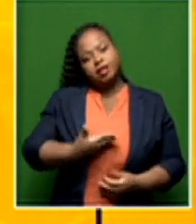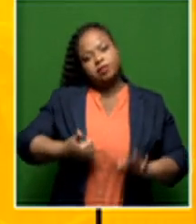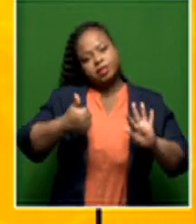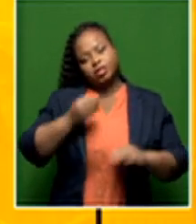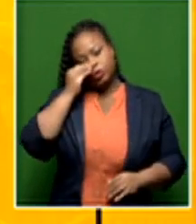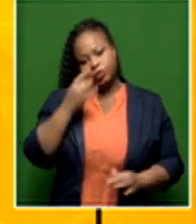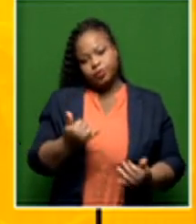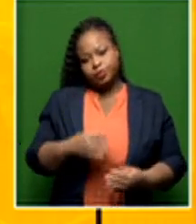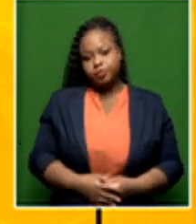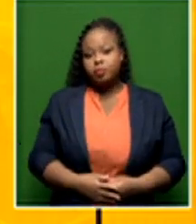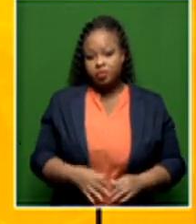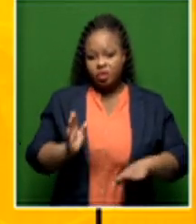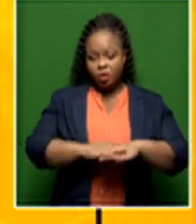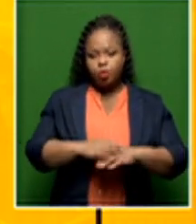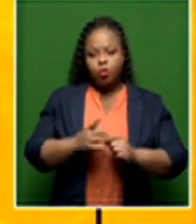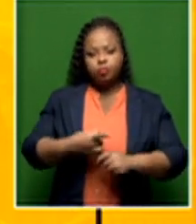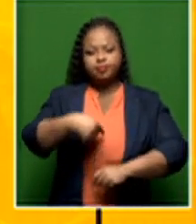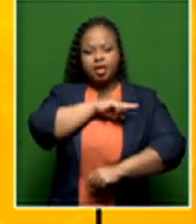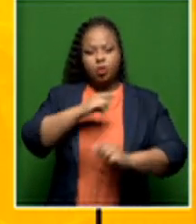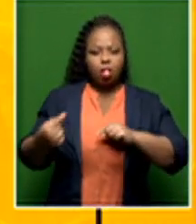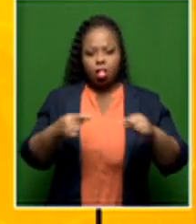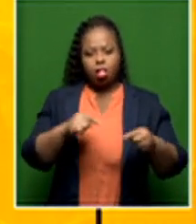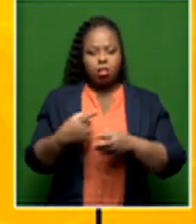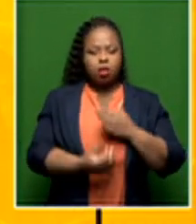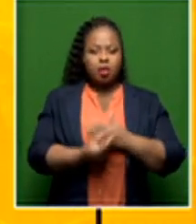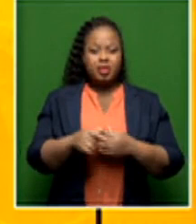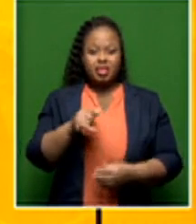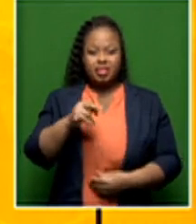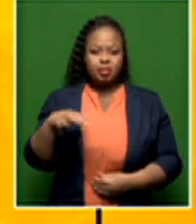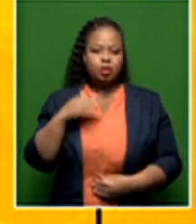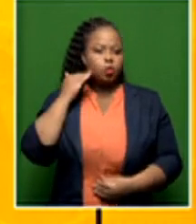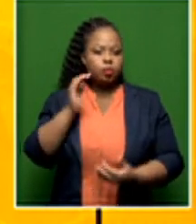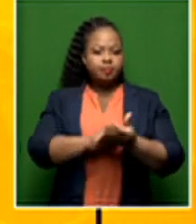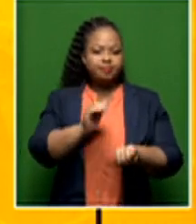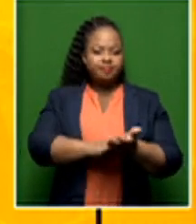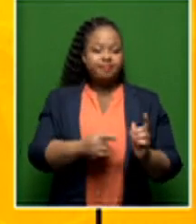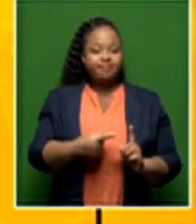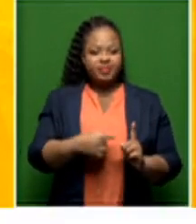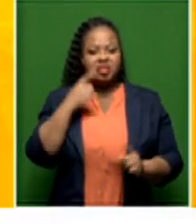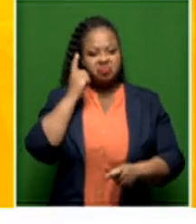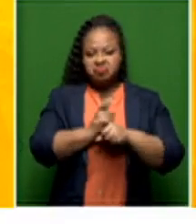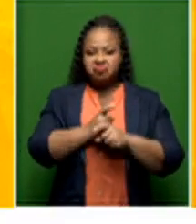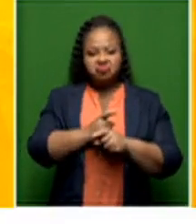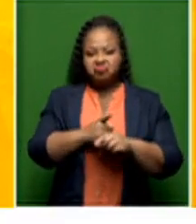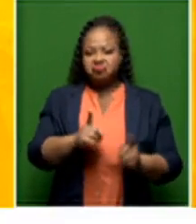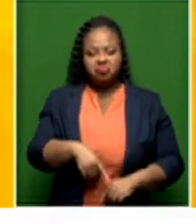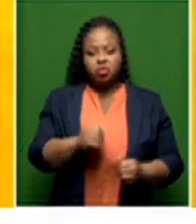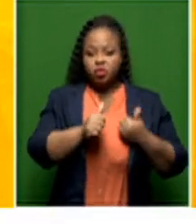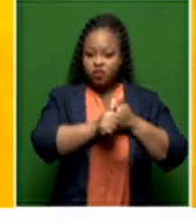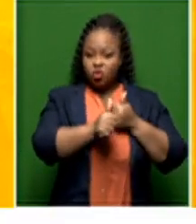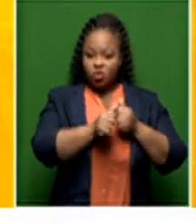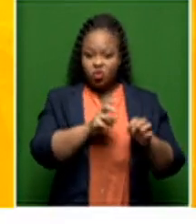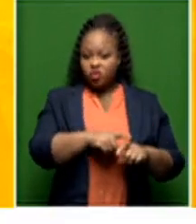30 News headlines. Now there's growing power struggle in the ANC, whose Secretary General Ace Magashule has now refused to comply with